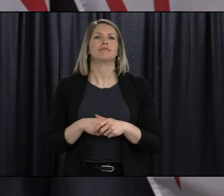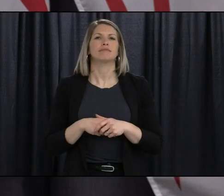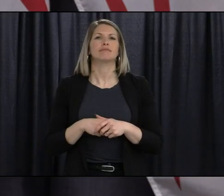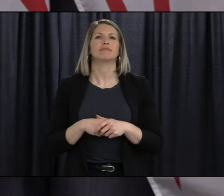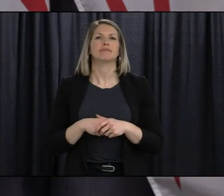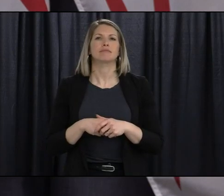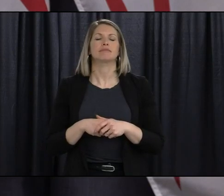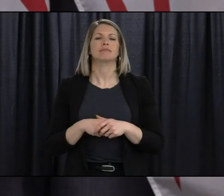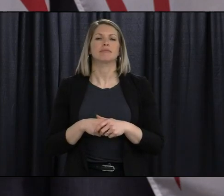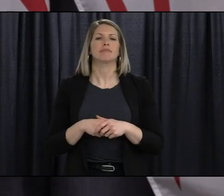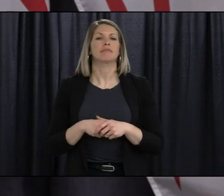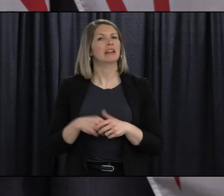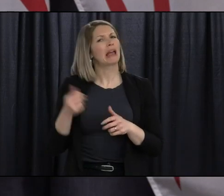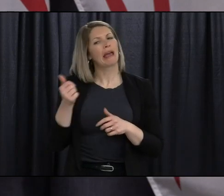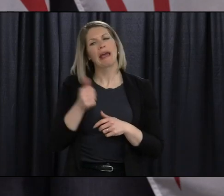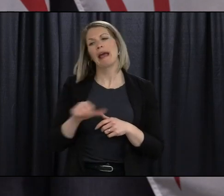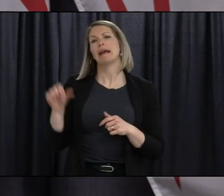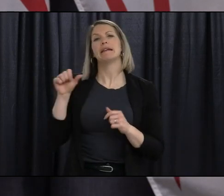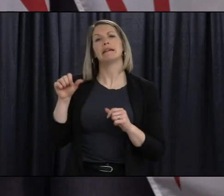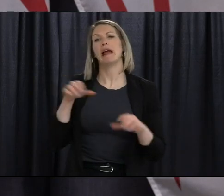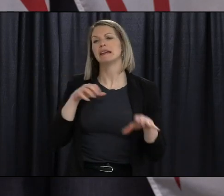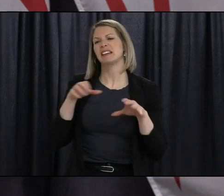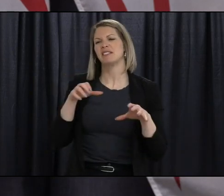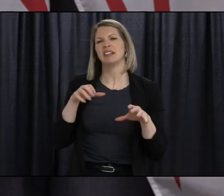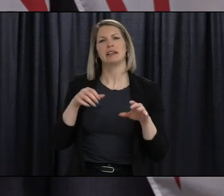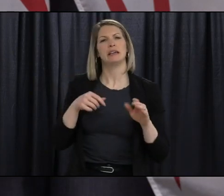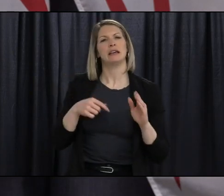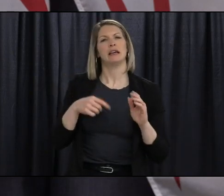you're coming into close contact with somebody in another bubble.